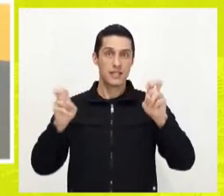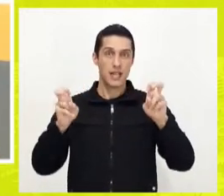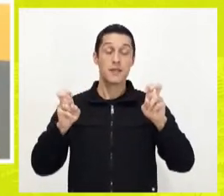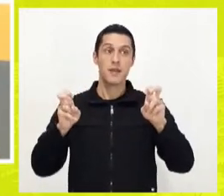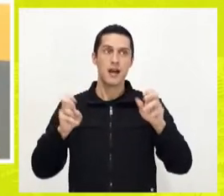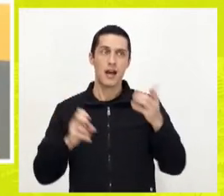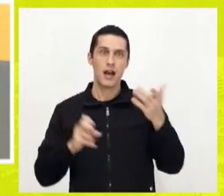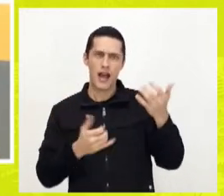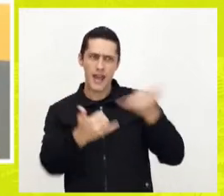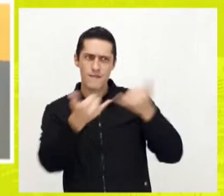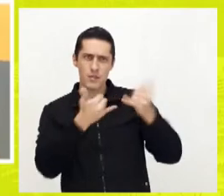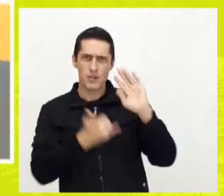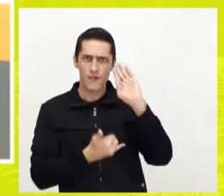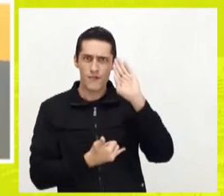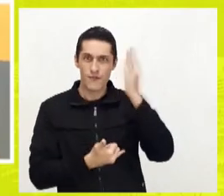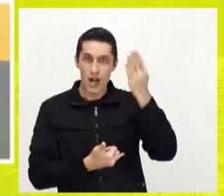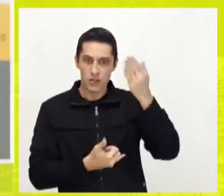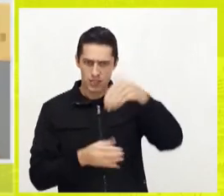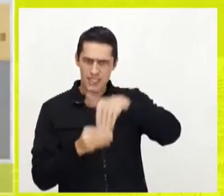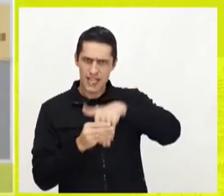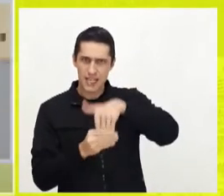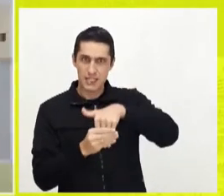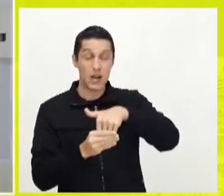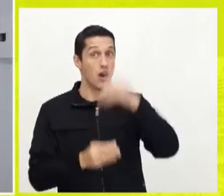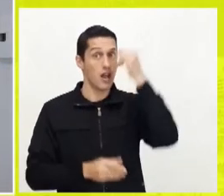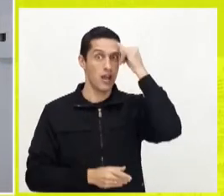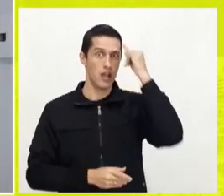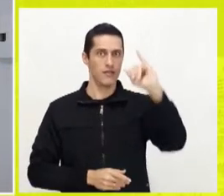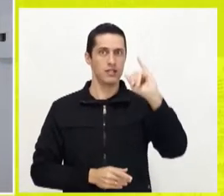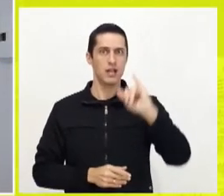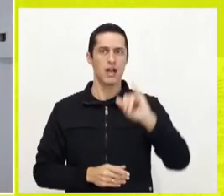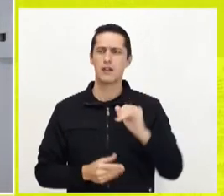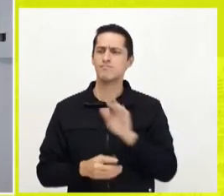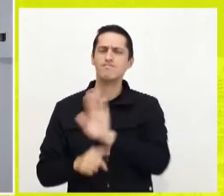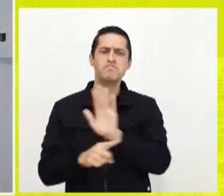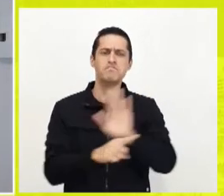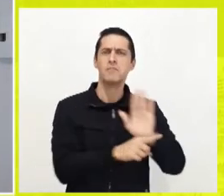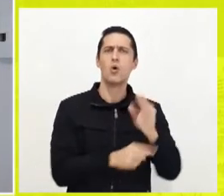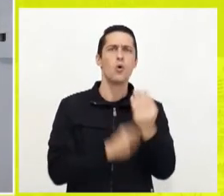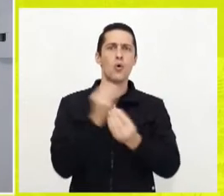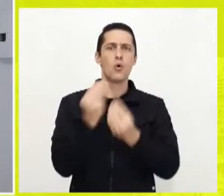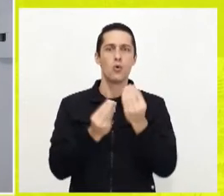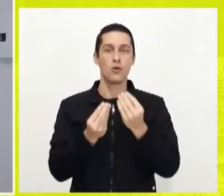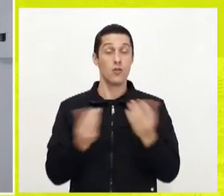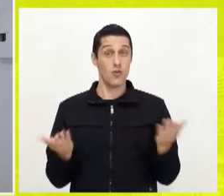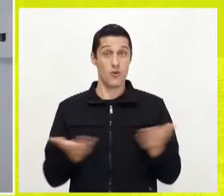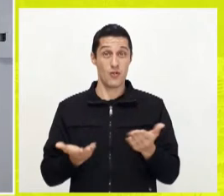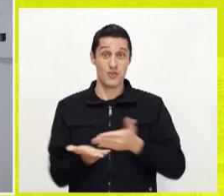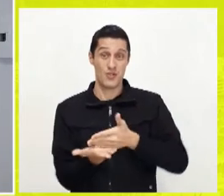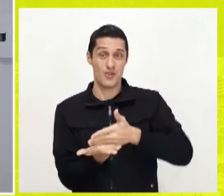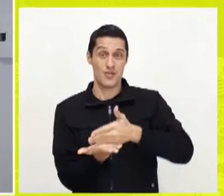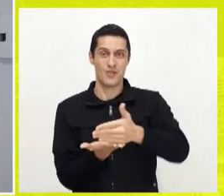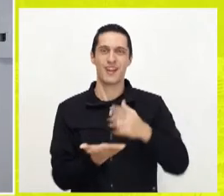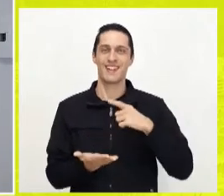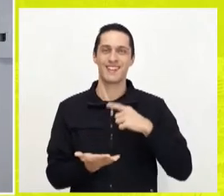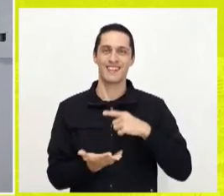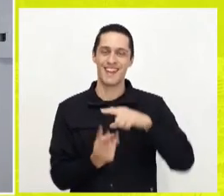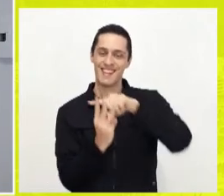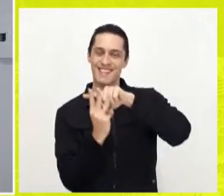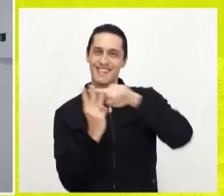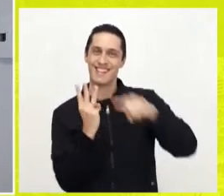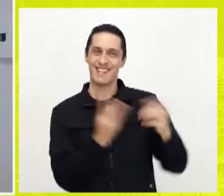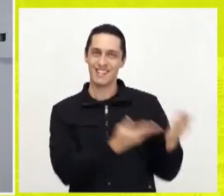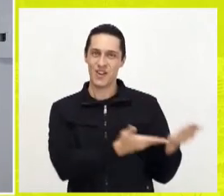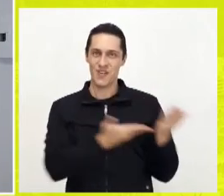against misinformation on the elections we have the open mission focus on brazil we have three